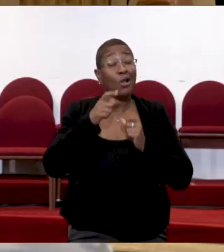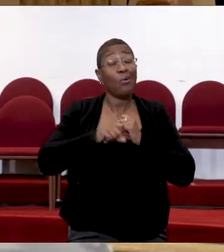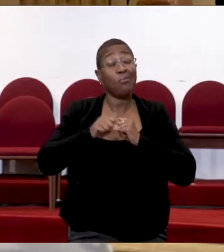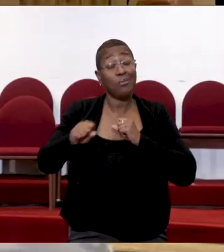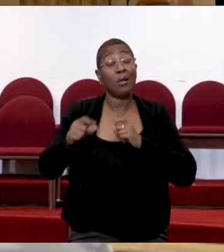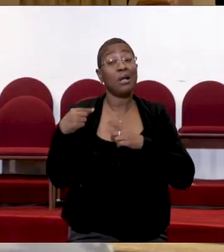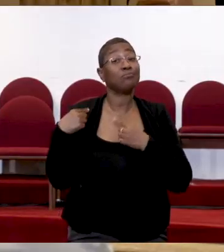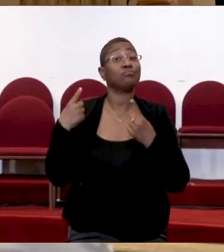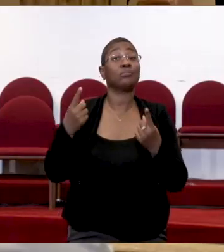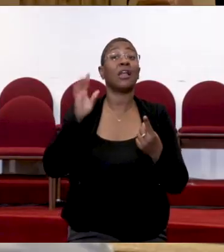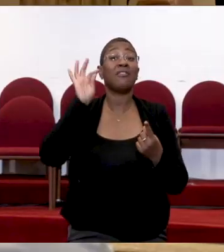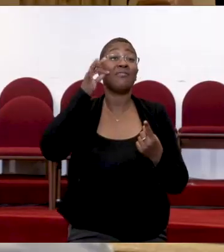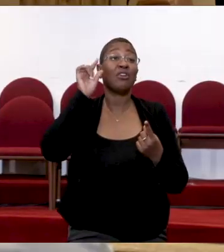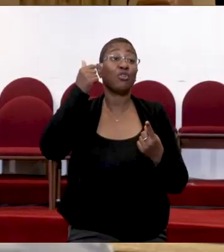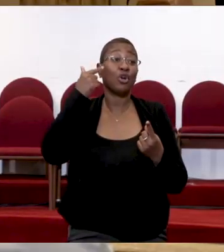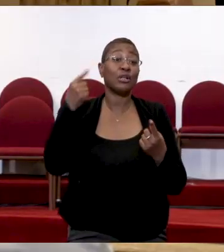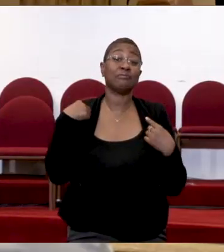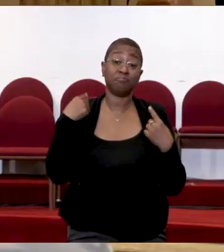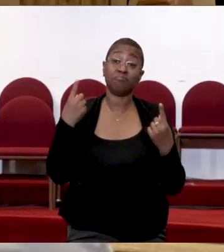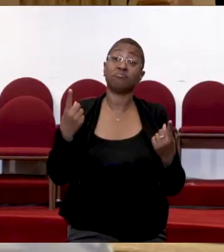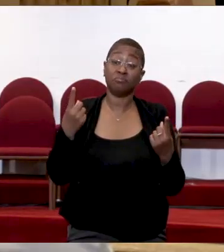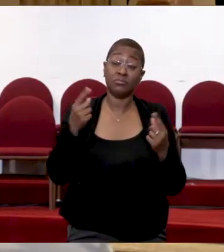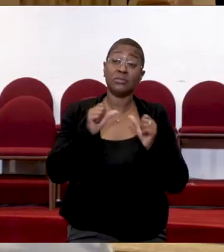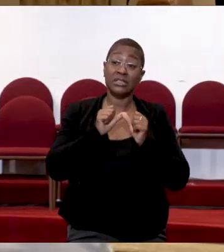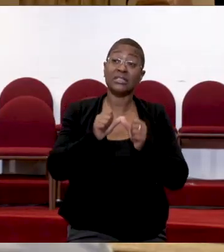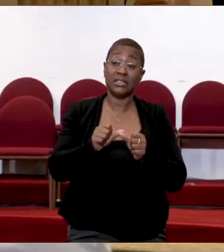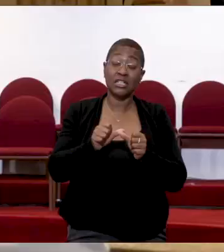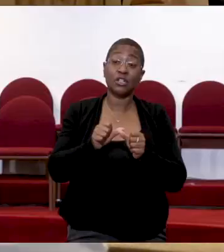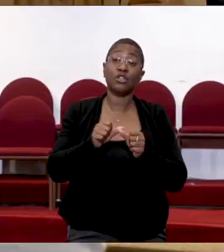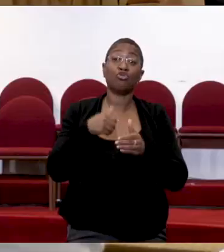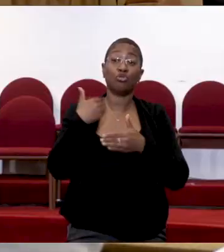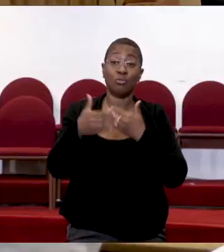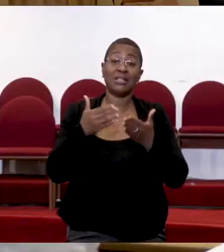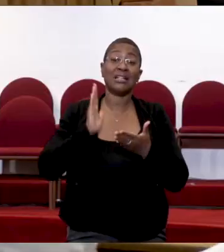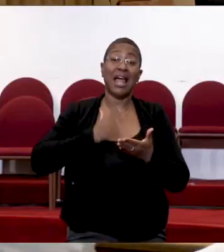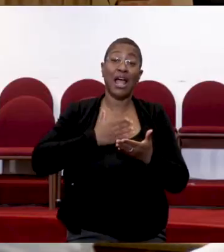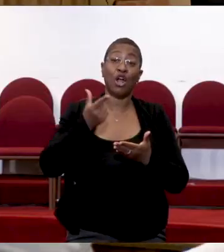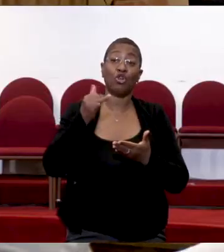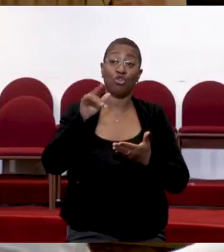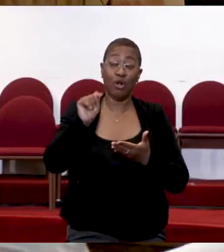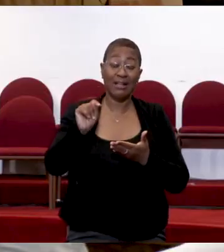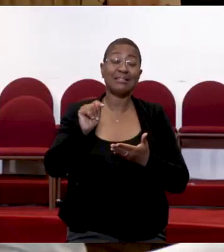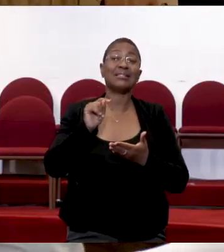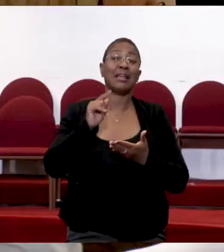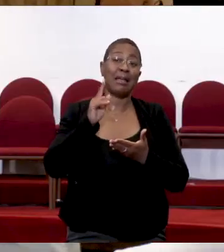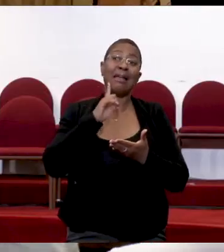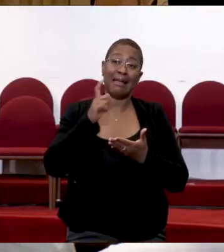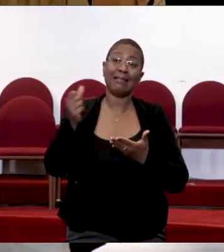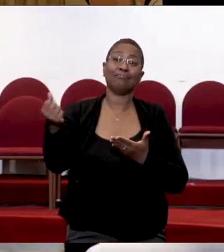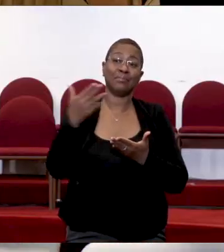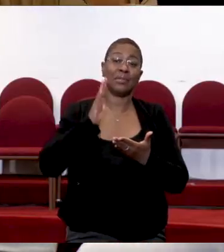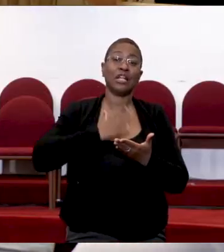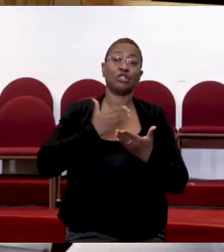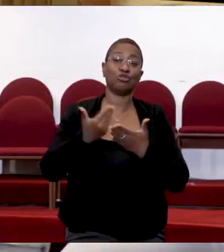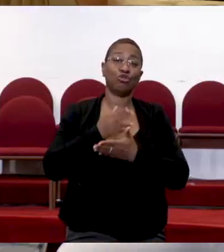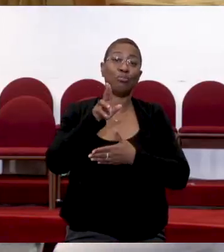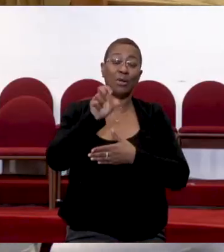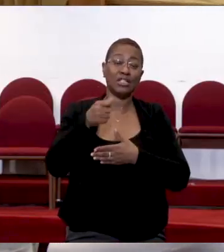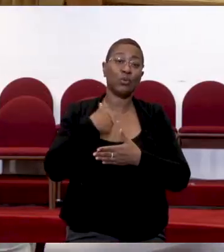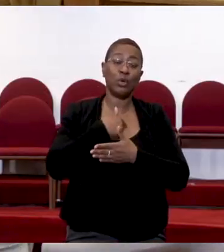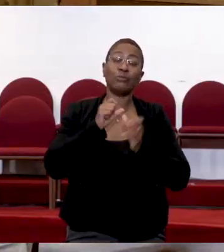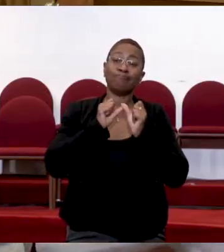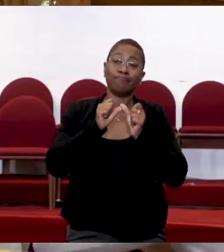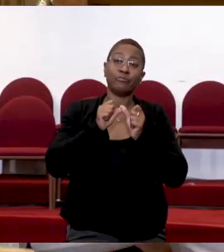least, the federal government is continuing to process our grants, continuing to process our buses, and we're going to keep going until we have a full